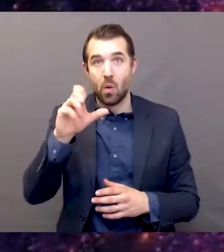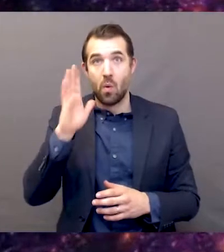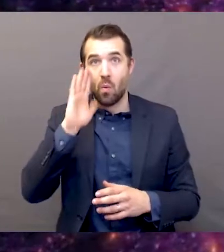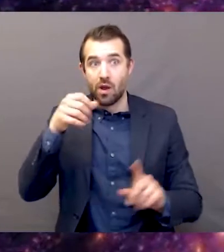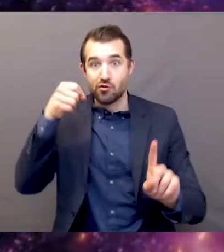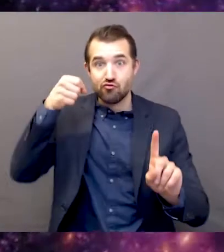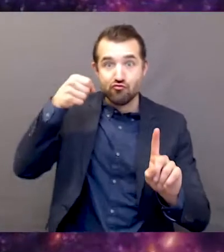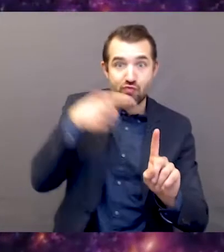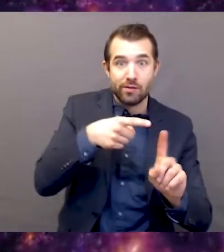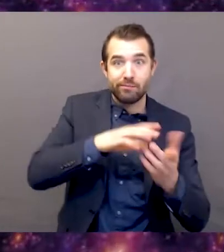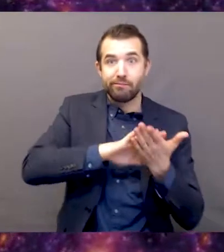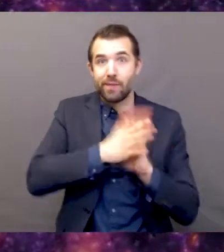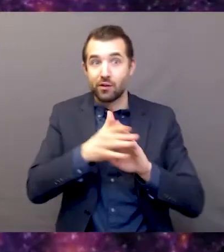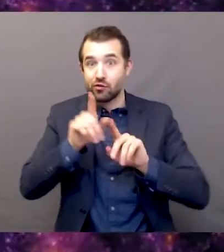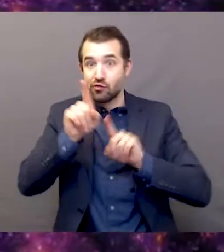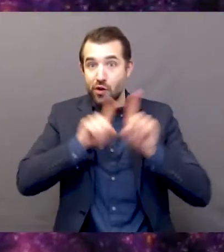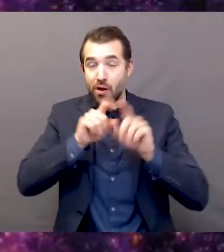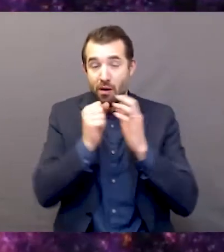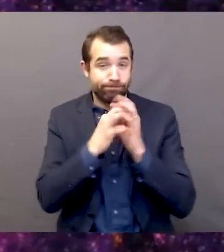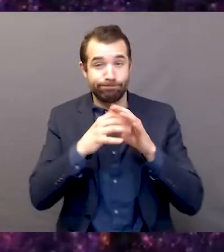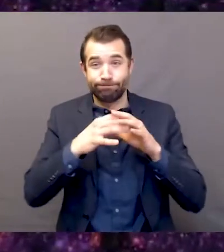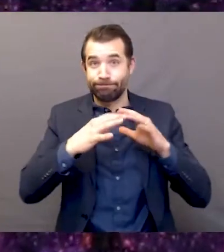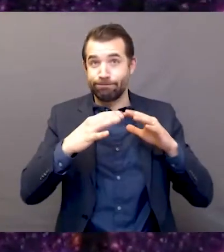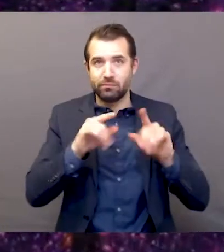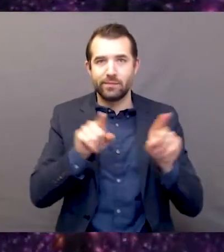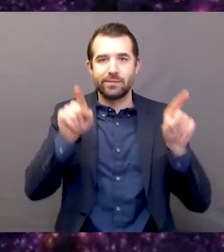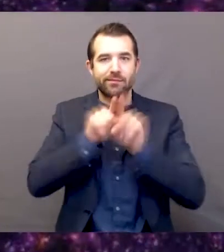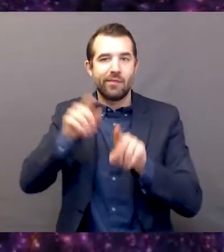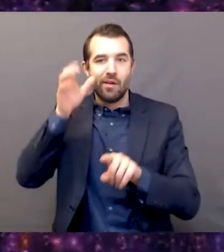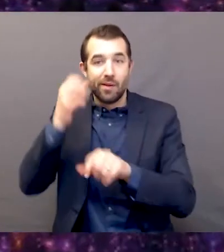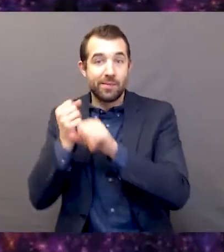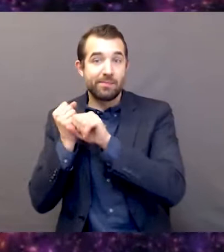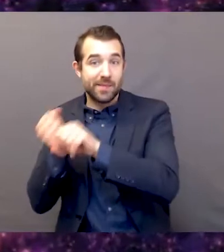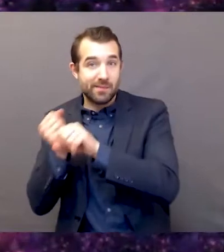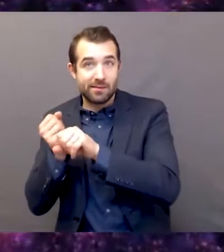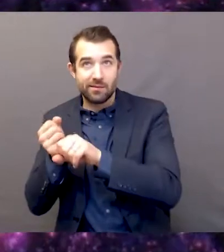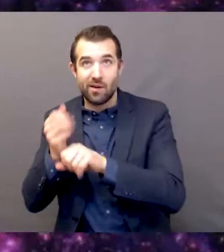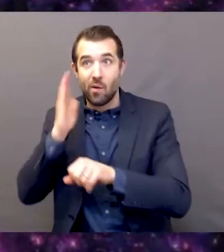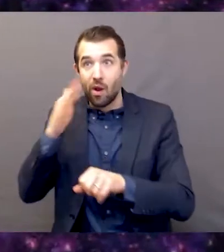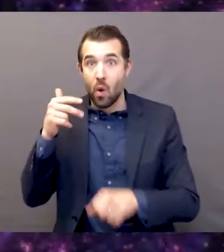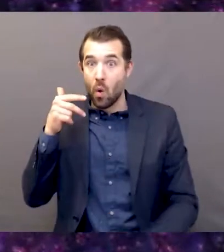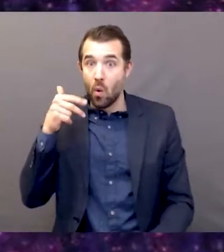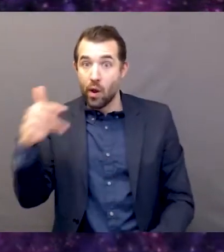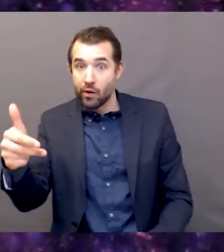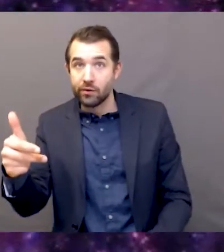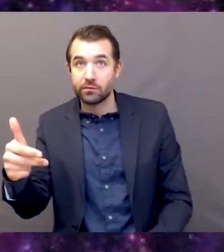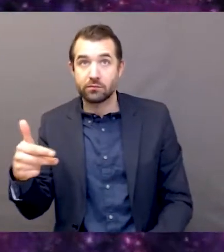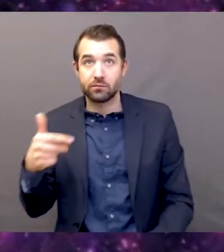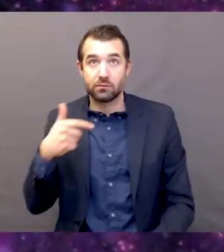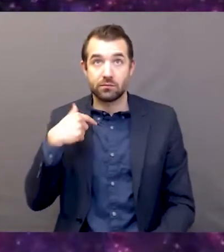don't really know the triggers. There are different sizes of outbursts, just as there are different sizes of walks, singles, and home